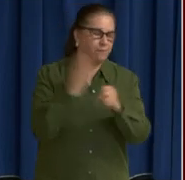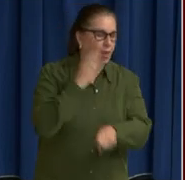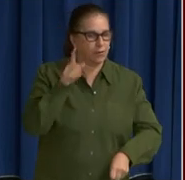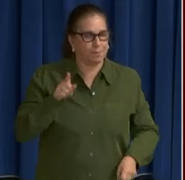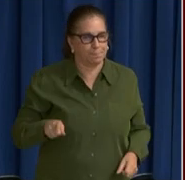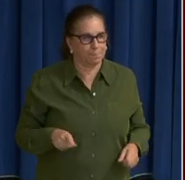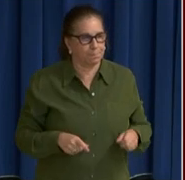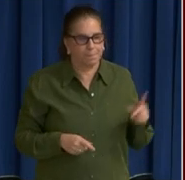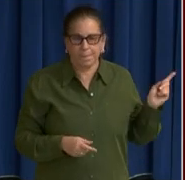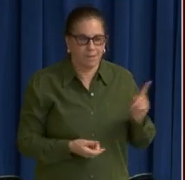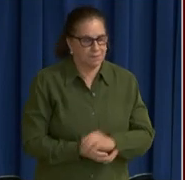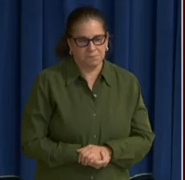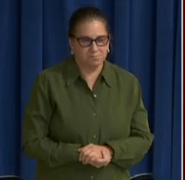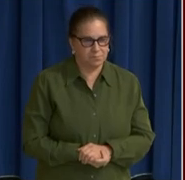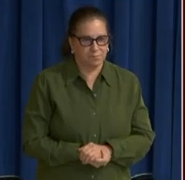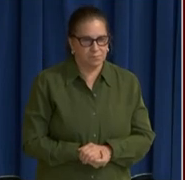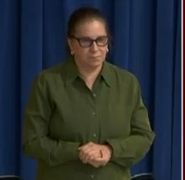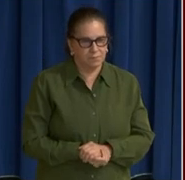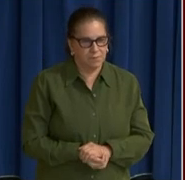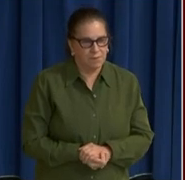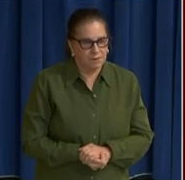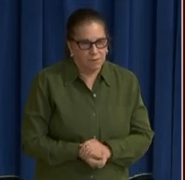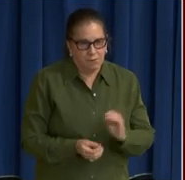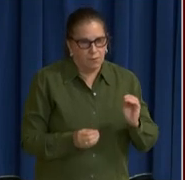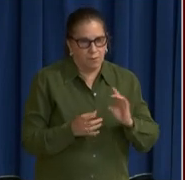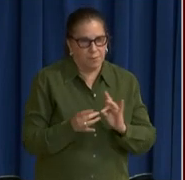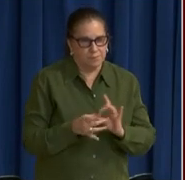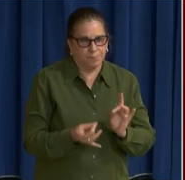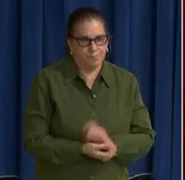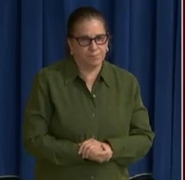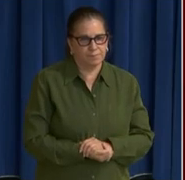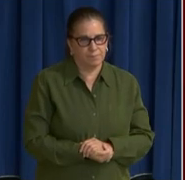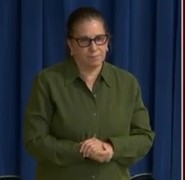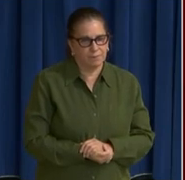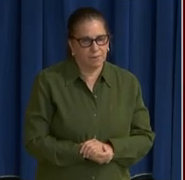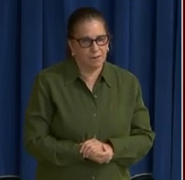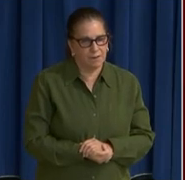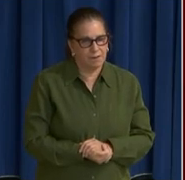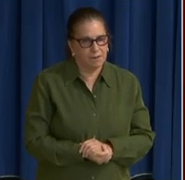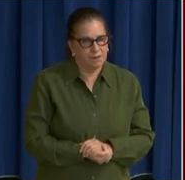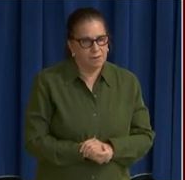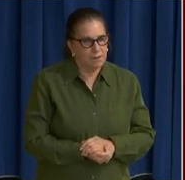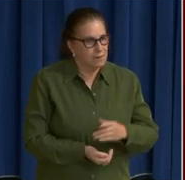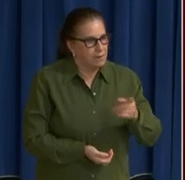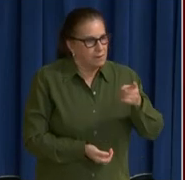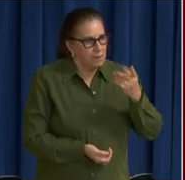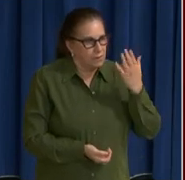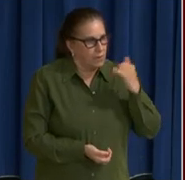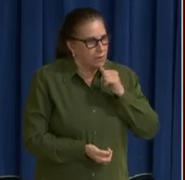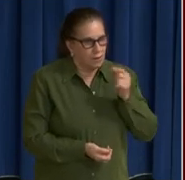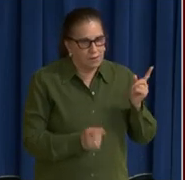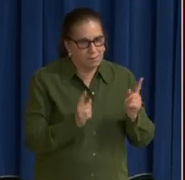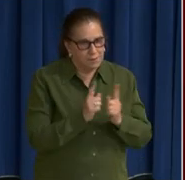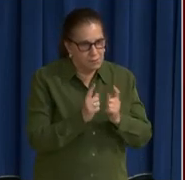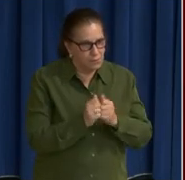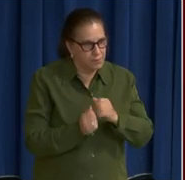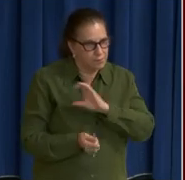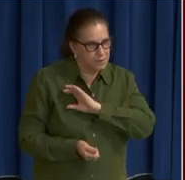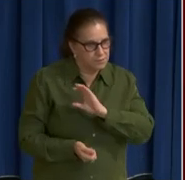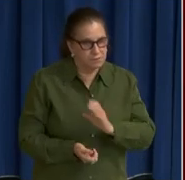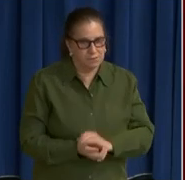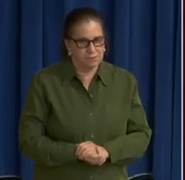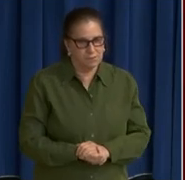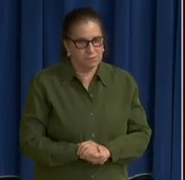Yes. Bowser, why aren't you naming the police officer? Oh, we will name the police officer. Do you know when?